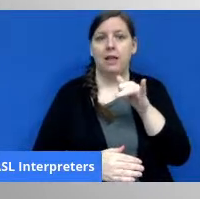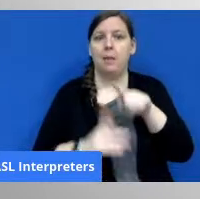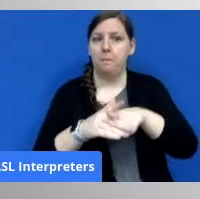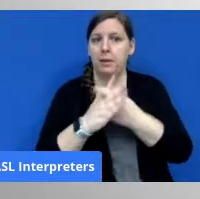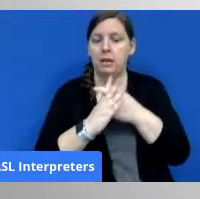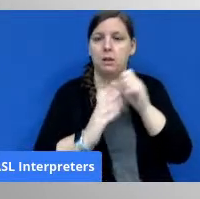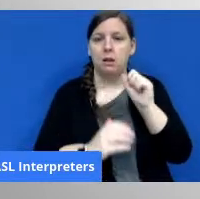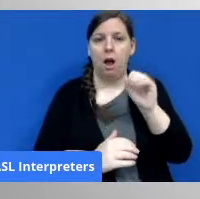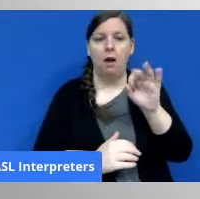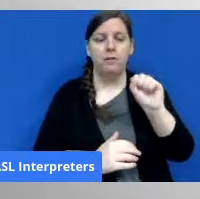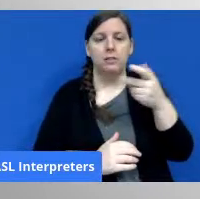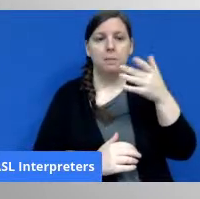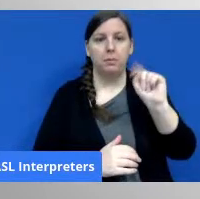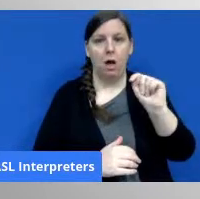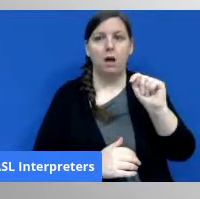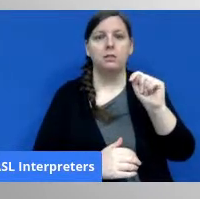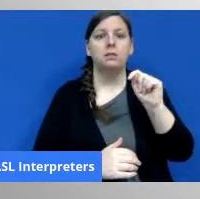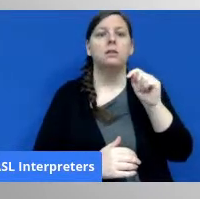soon.